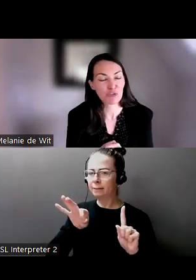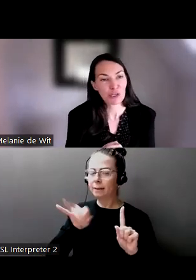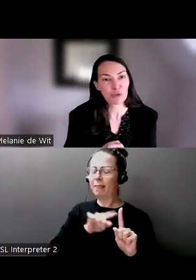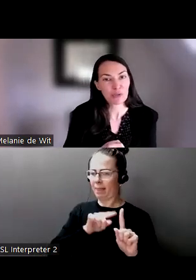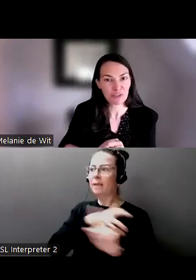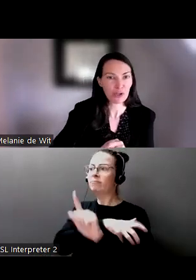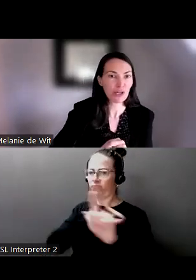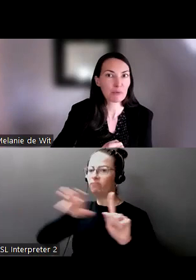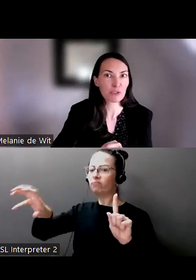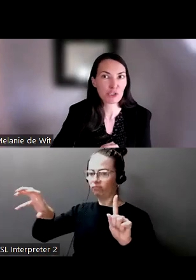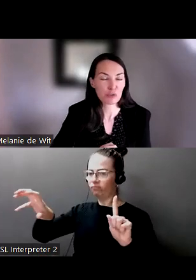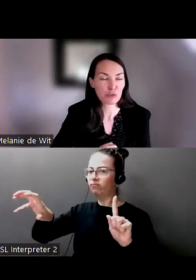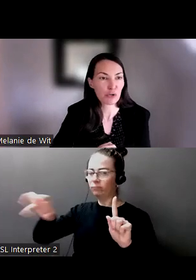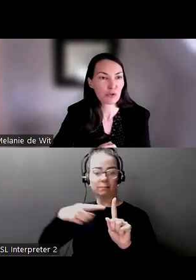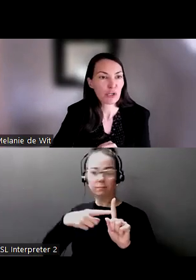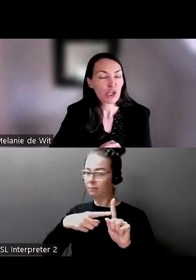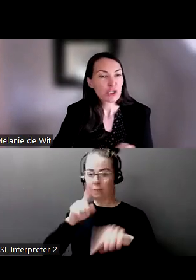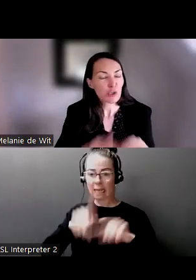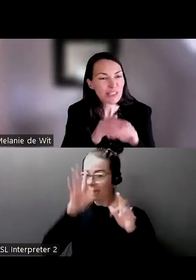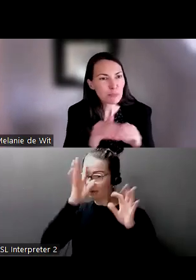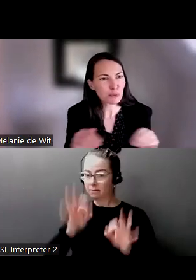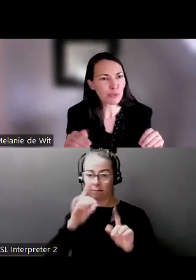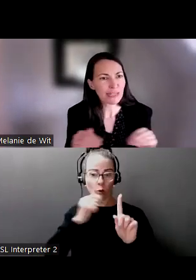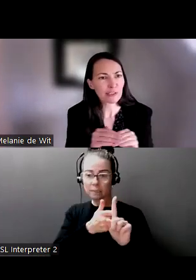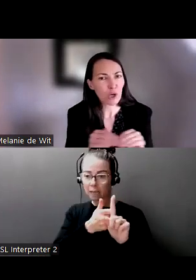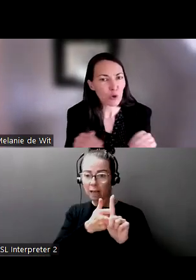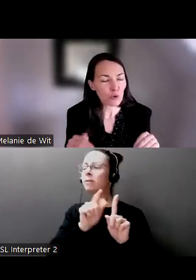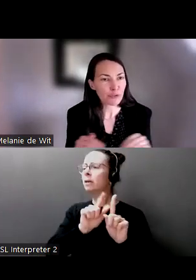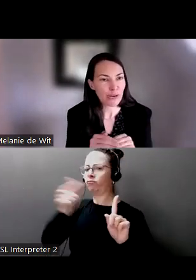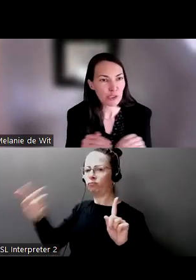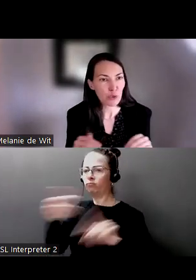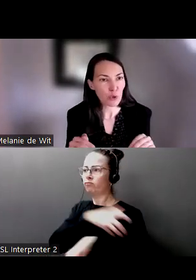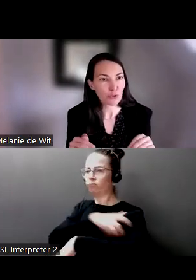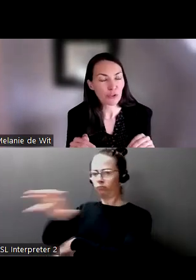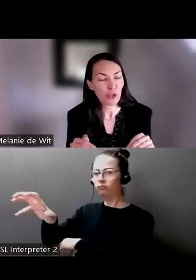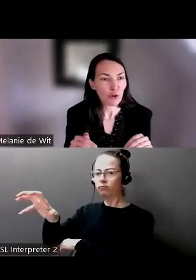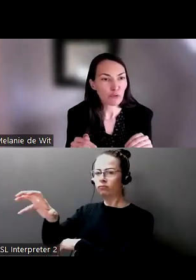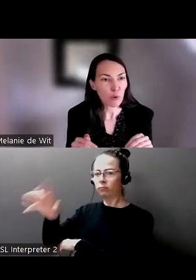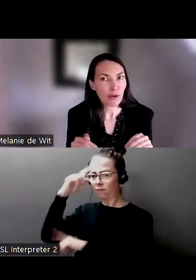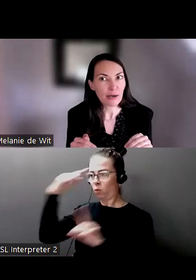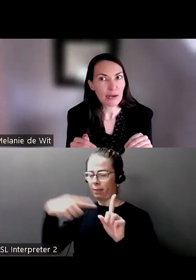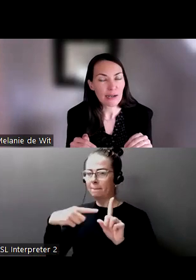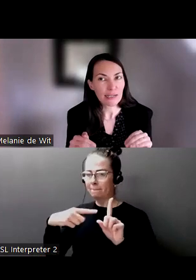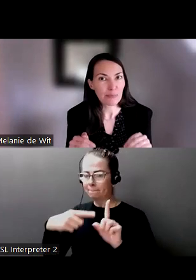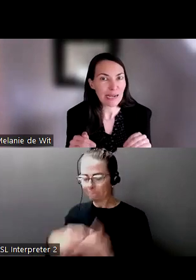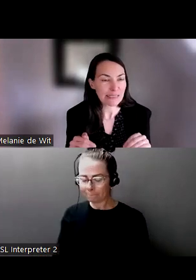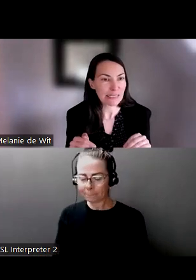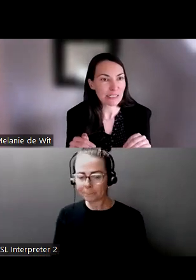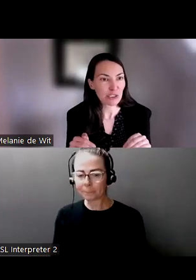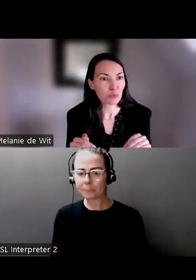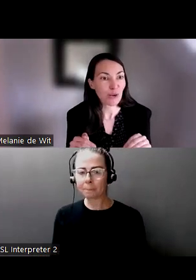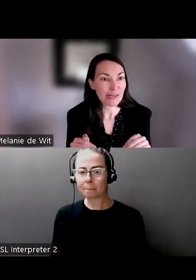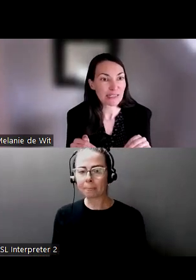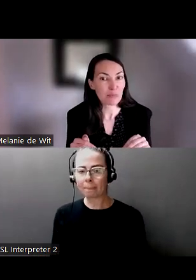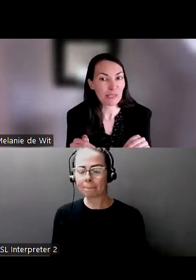decisions for you if you're not able to do so. So it's a pretty low threshold for capacity